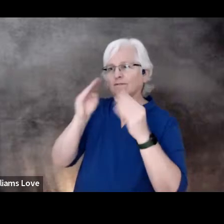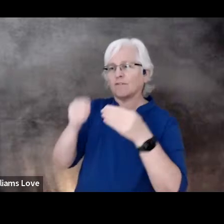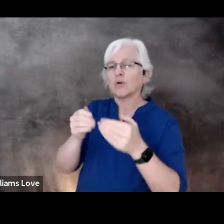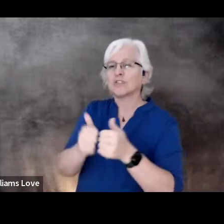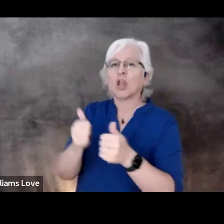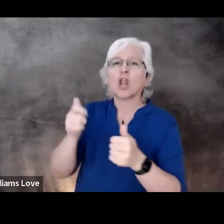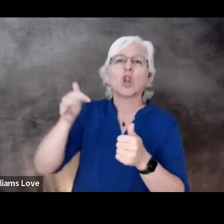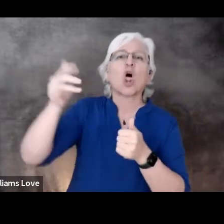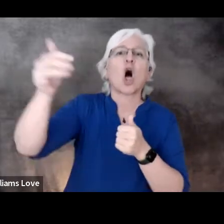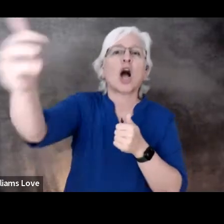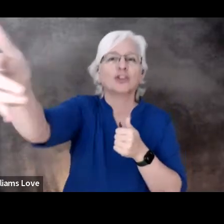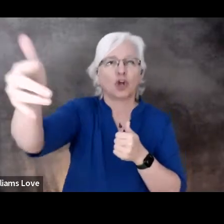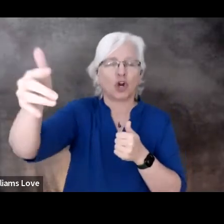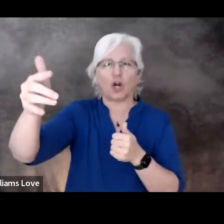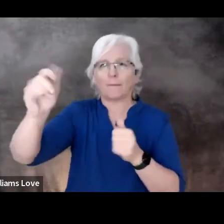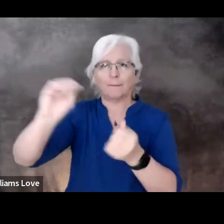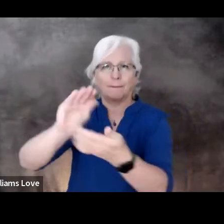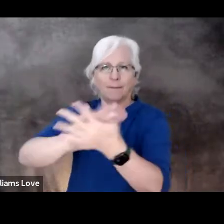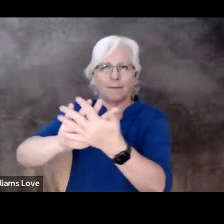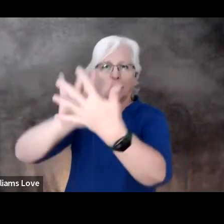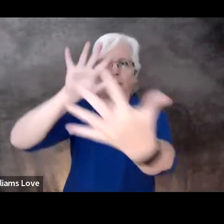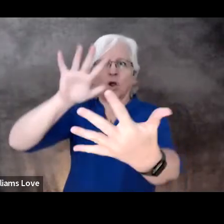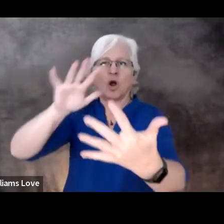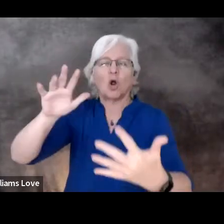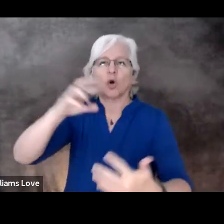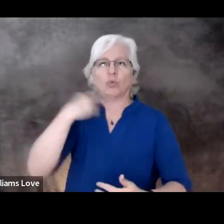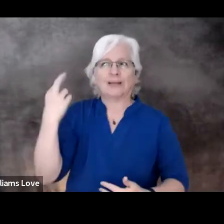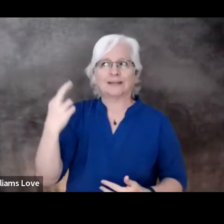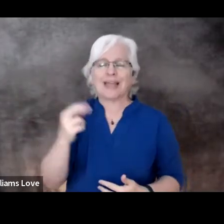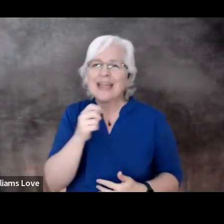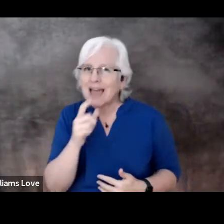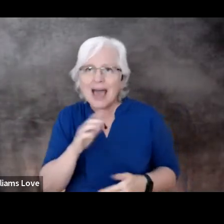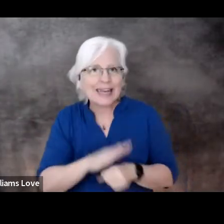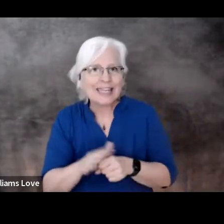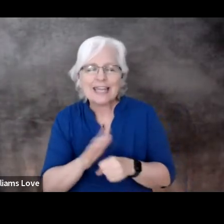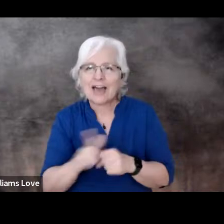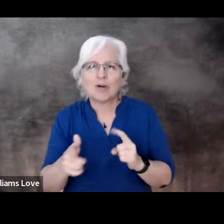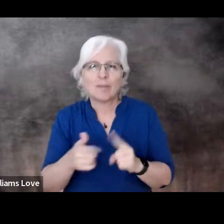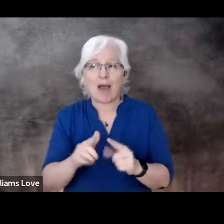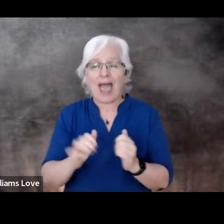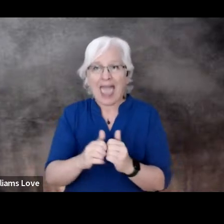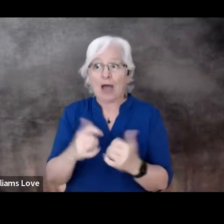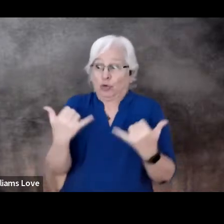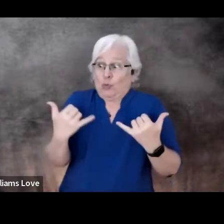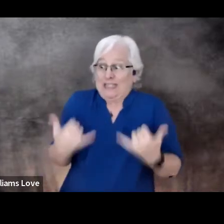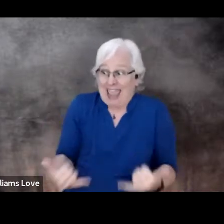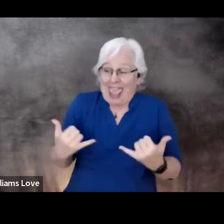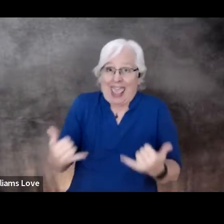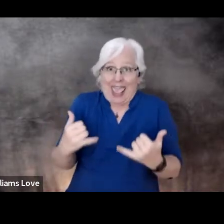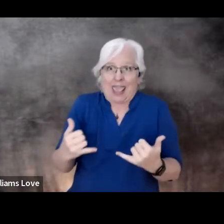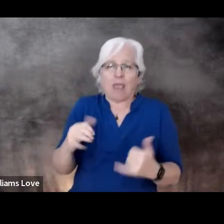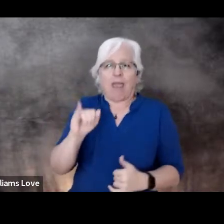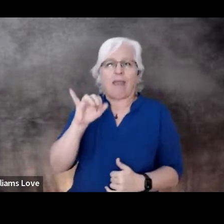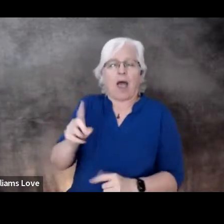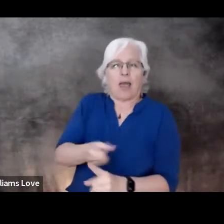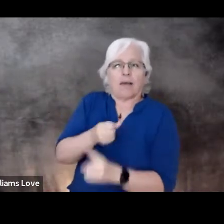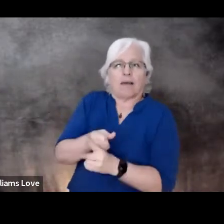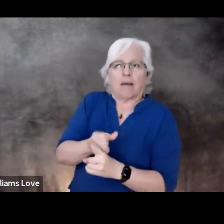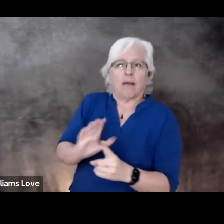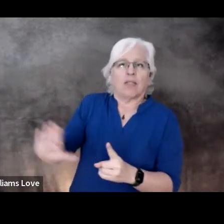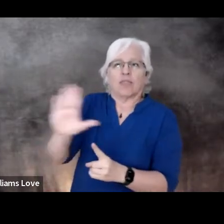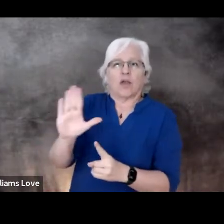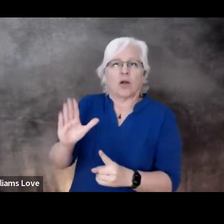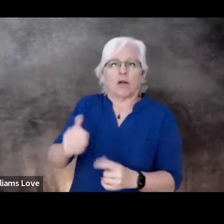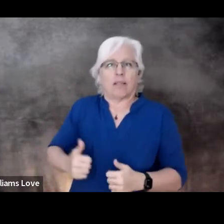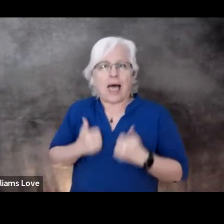existential risks and not enough on the way that AI is impacting people's lives today, in their work, in their